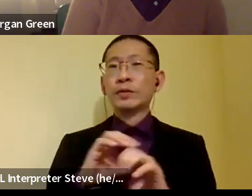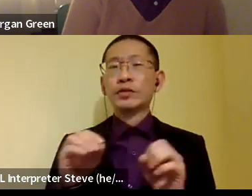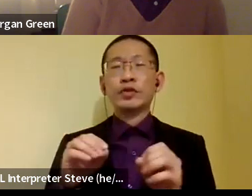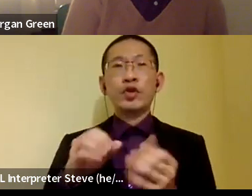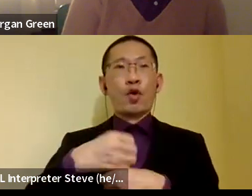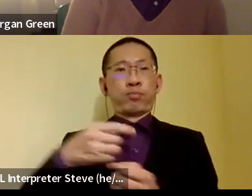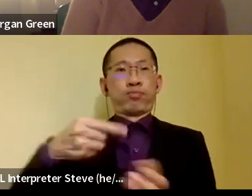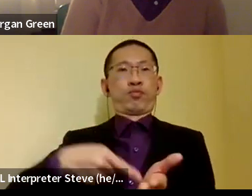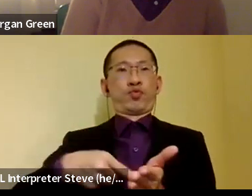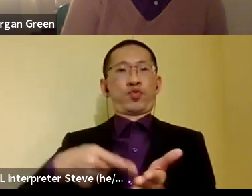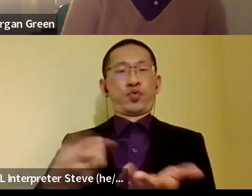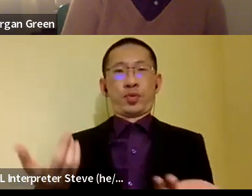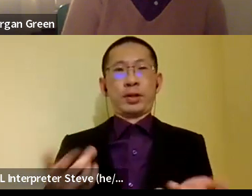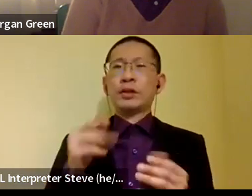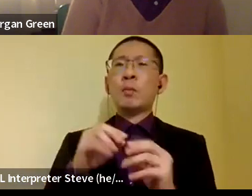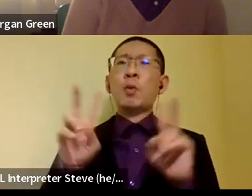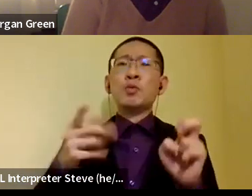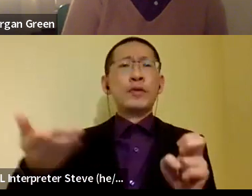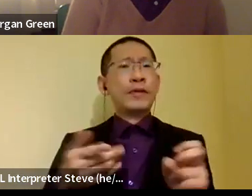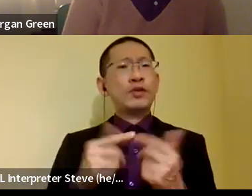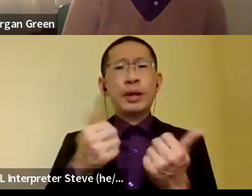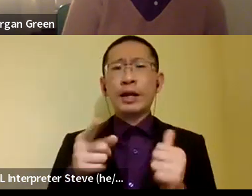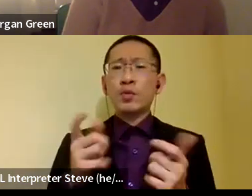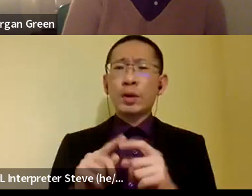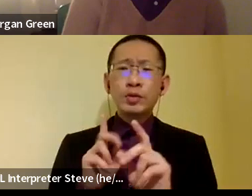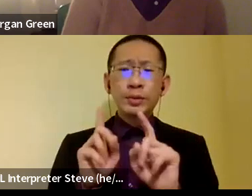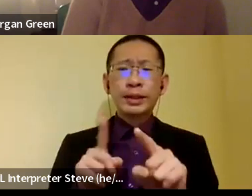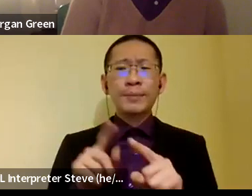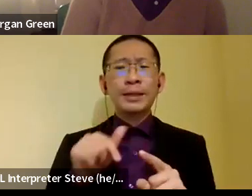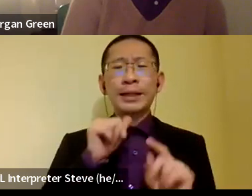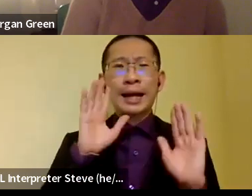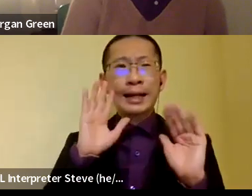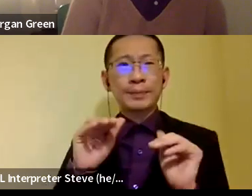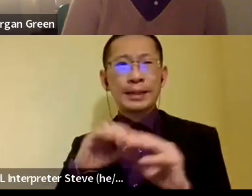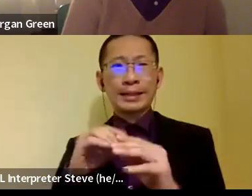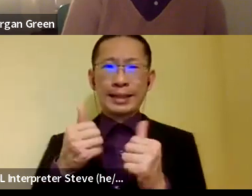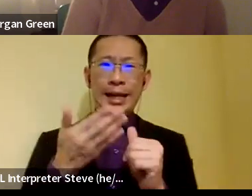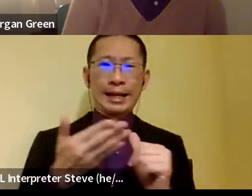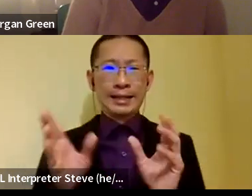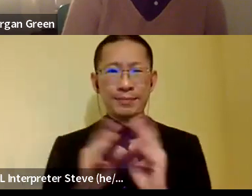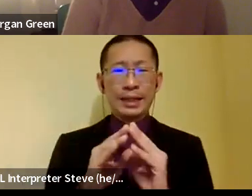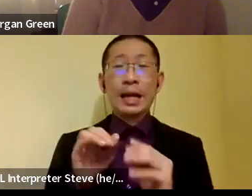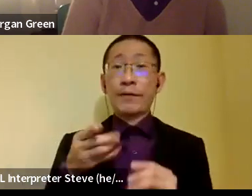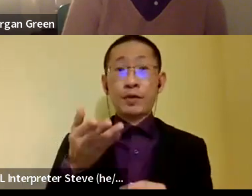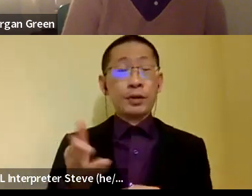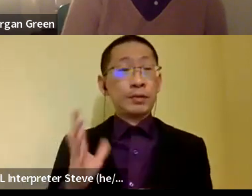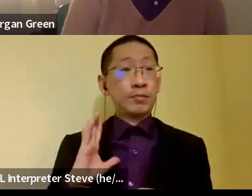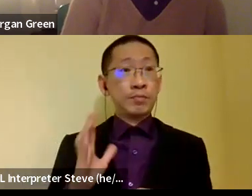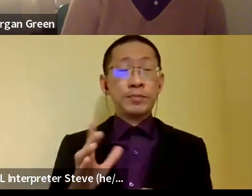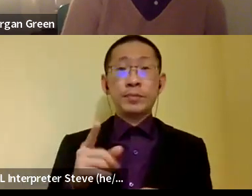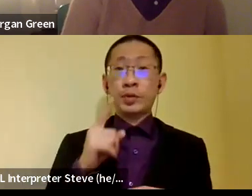expected, it was more you are invited to anything you choose to attend, but you are not expected in anything. If you are there, your